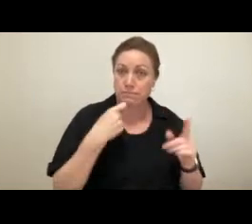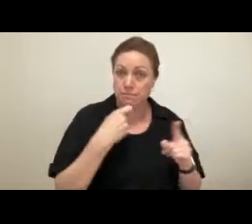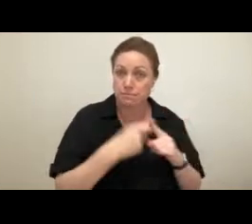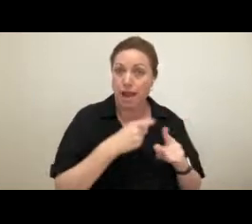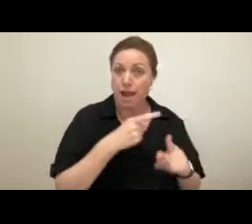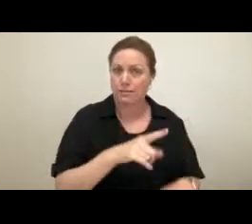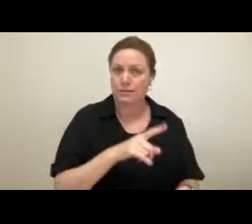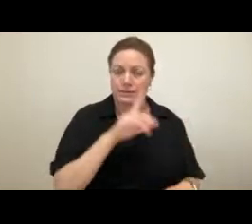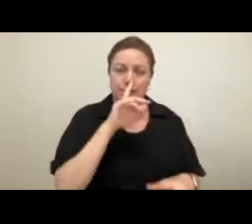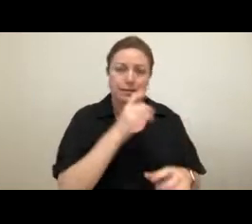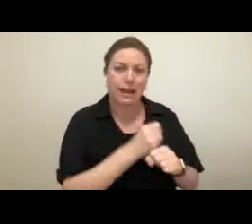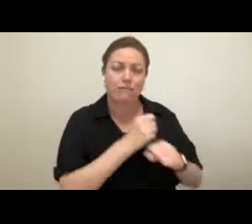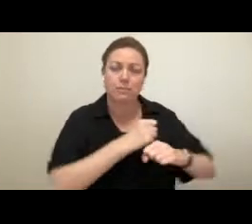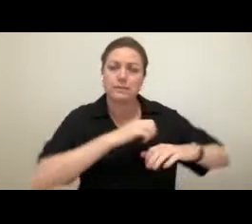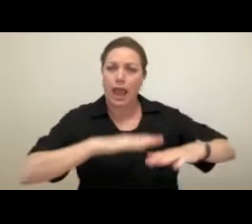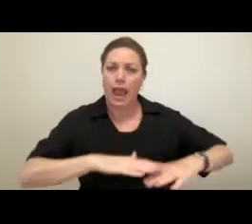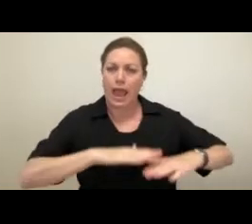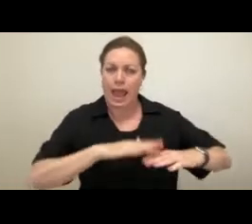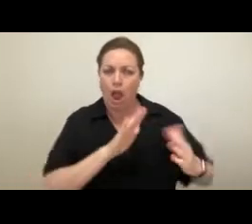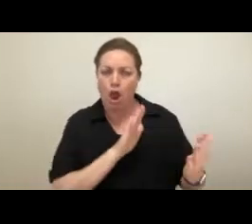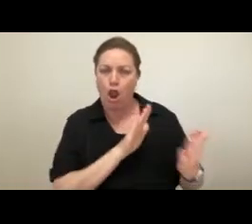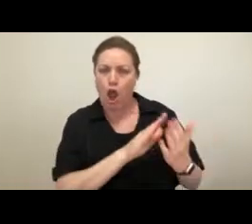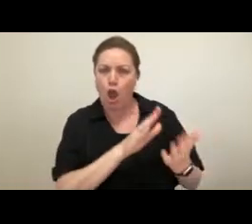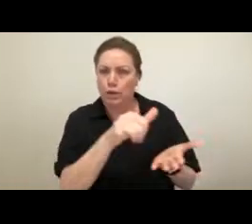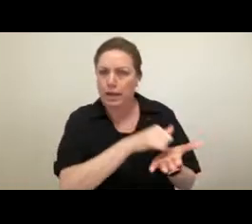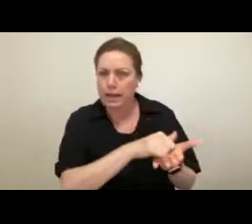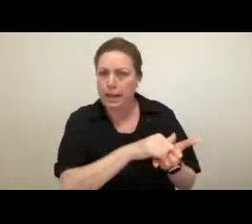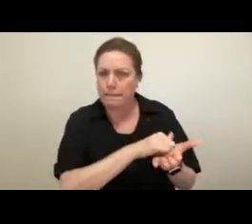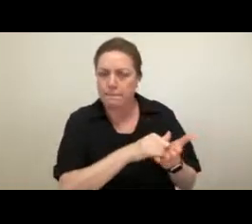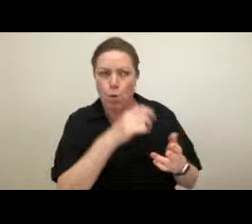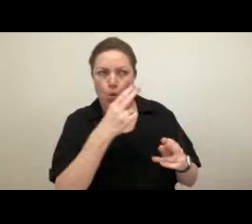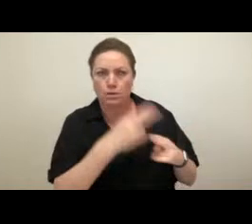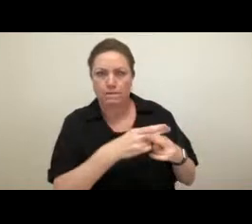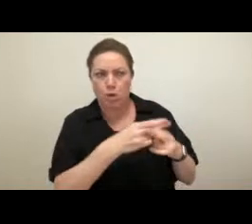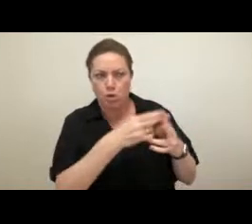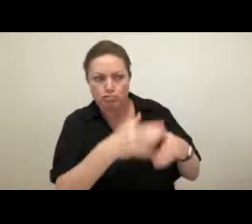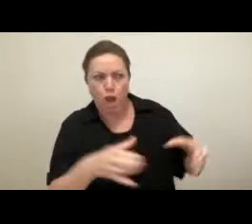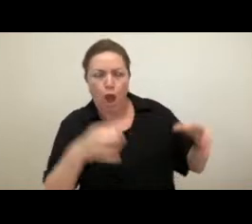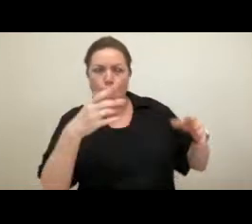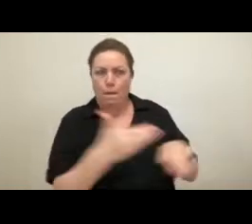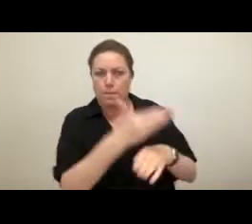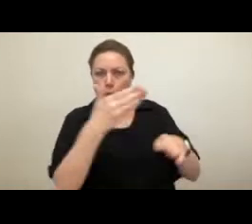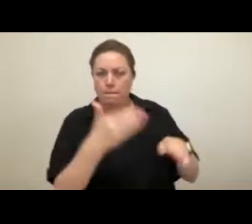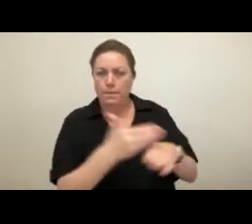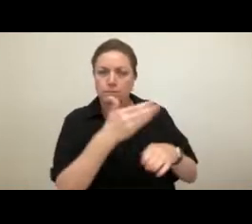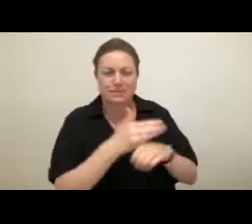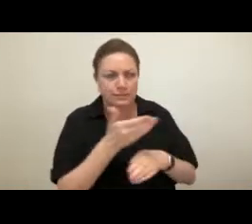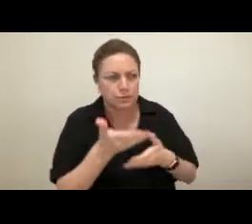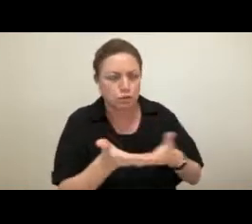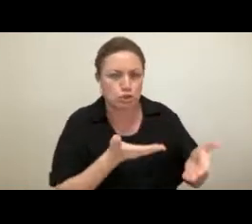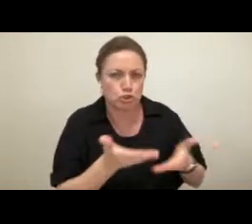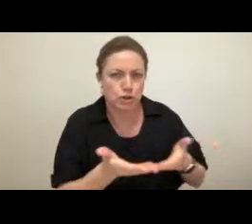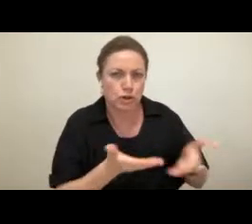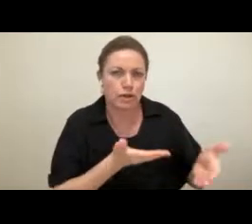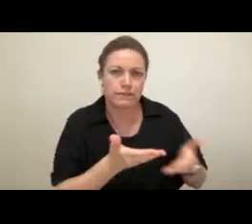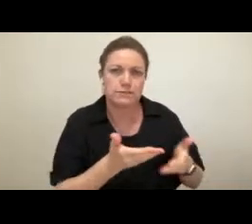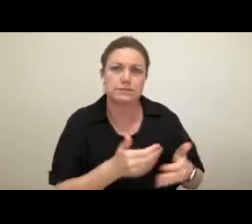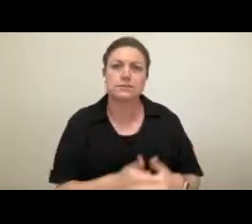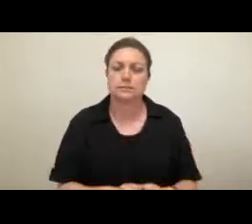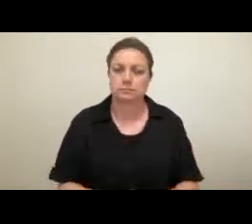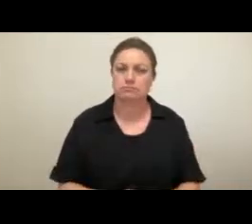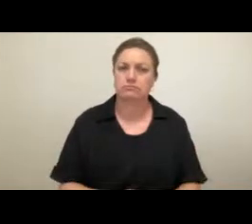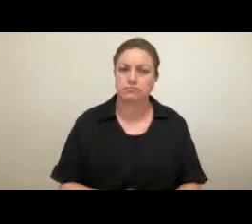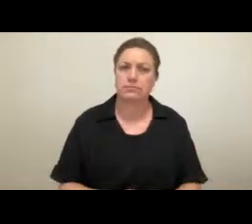to deliver major employment and services hub that's synergistic with the services that the airport